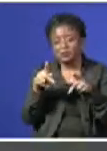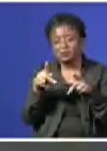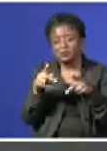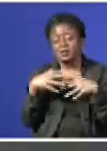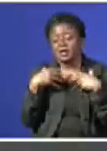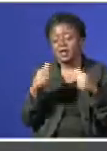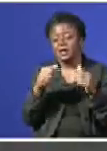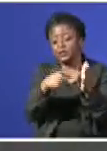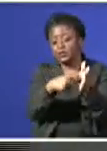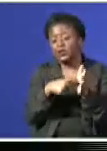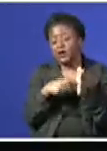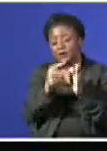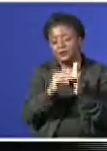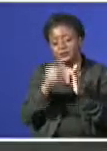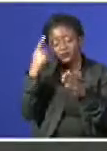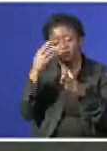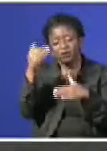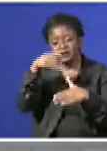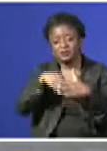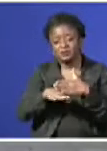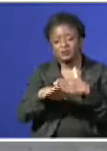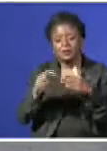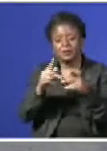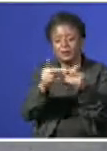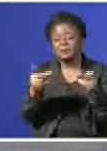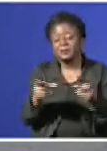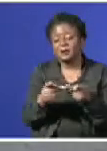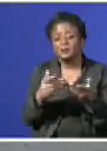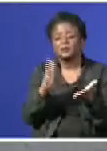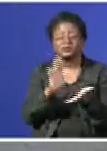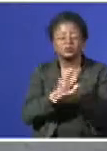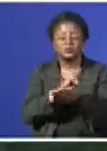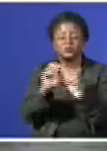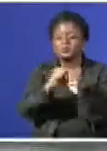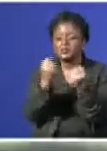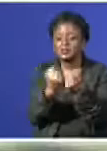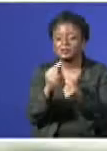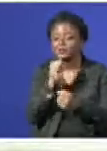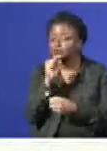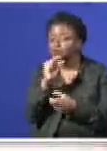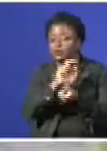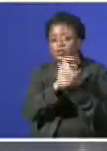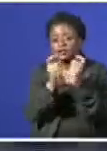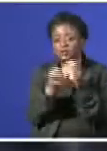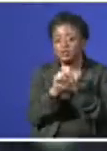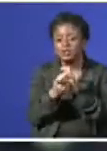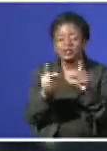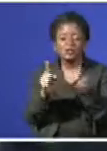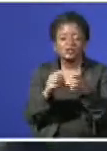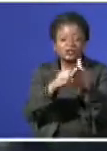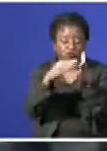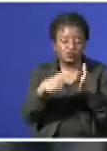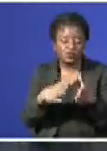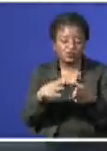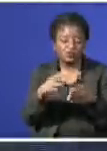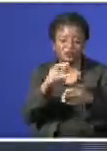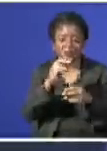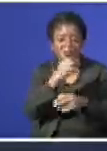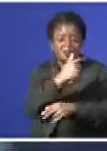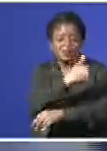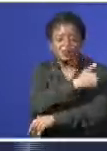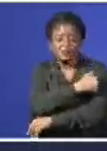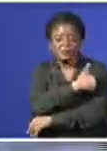health requirements for enrollment into the public school system has not changed, and a student's immunization record will still be